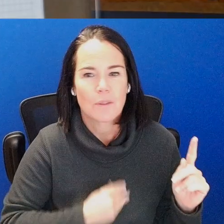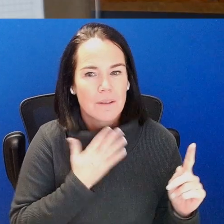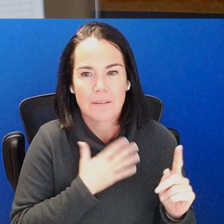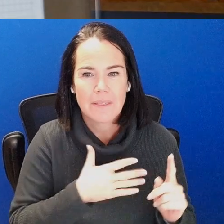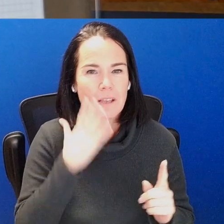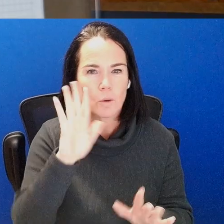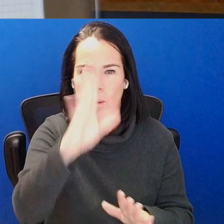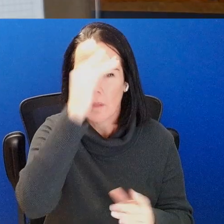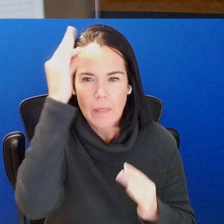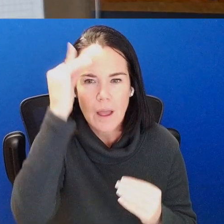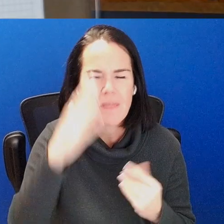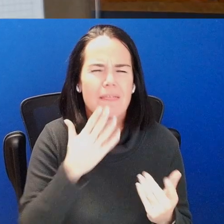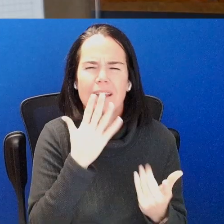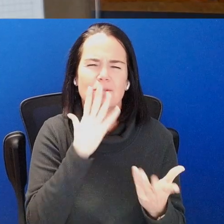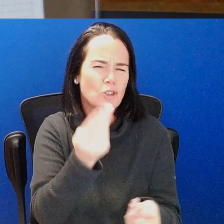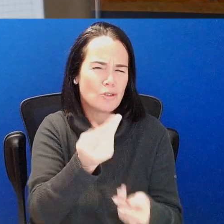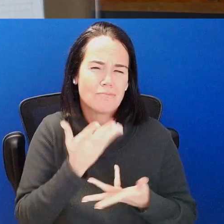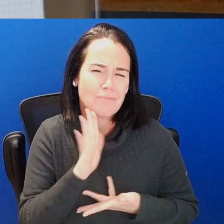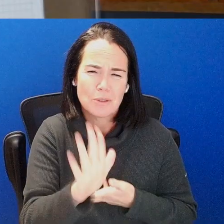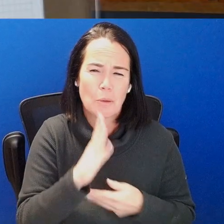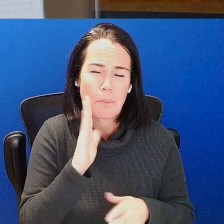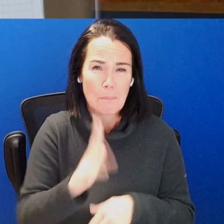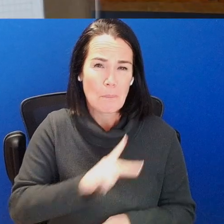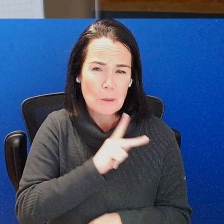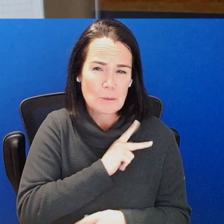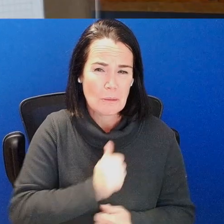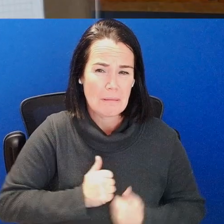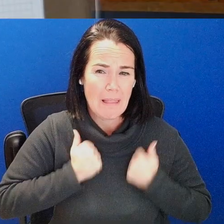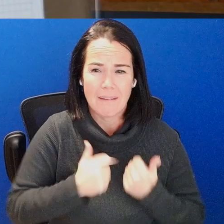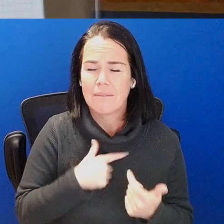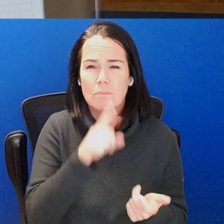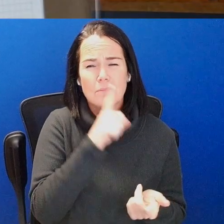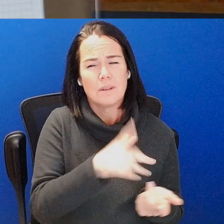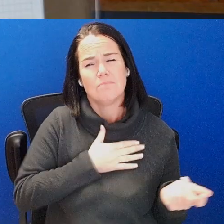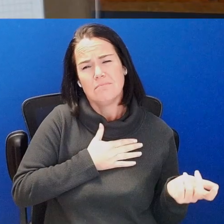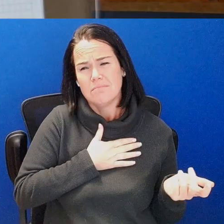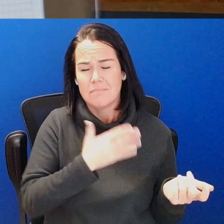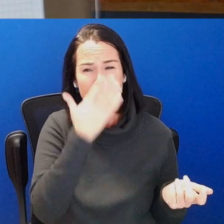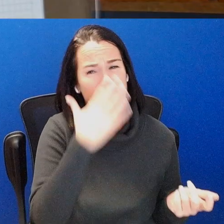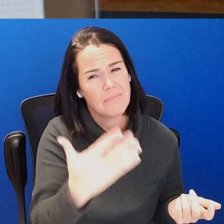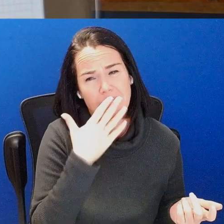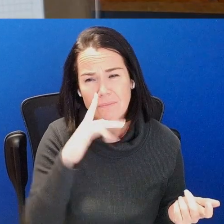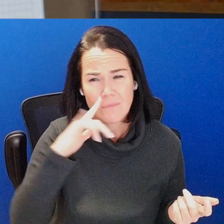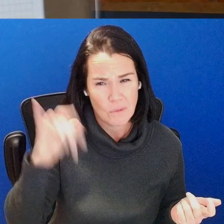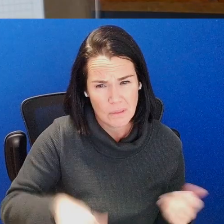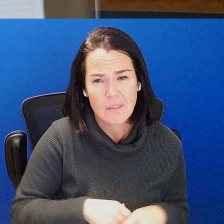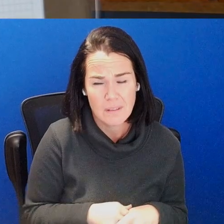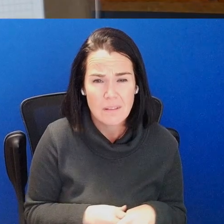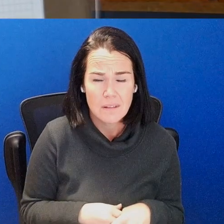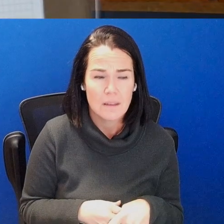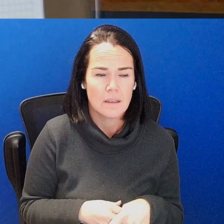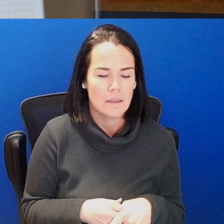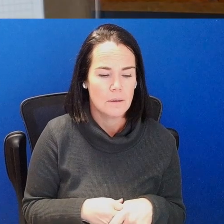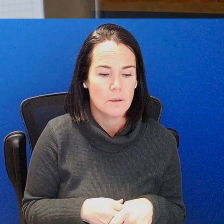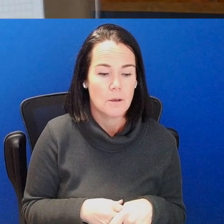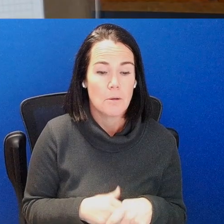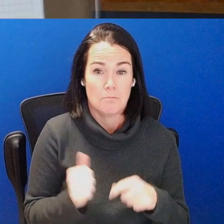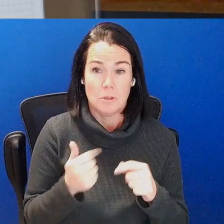the inspo. Thanks for the thoughts. Thanks for sharing just your personal life. I really appreciate that. That